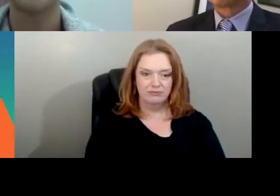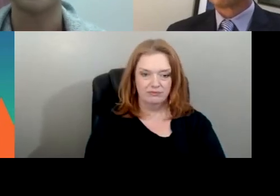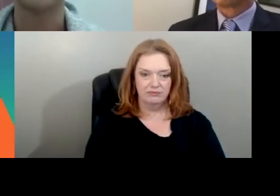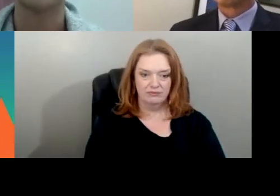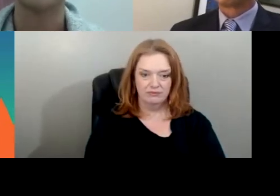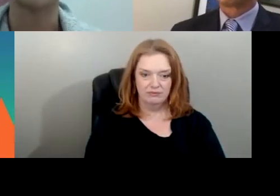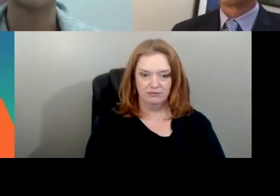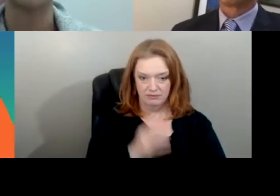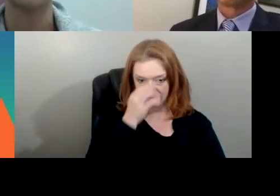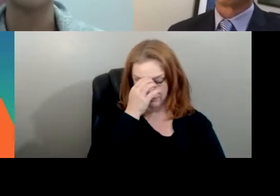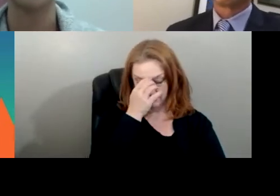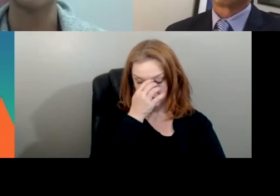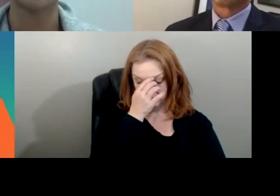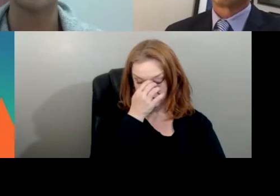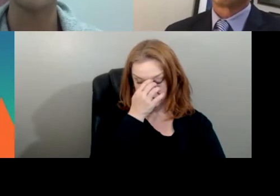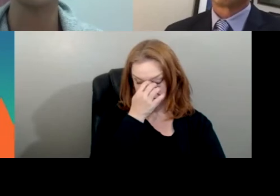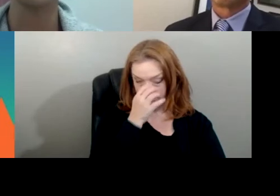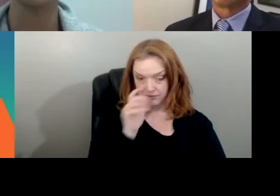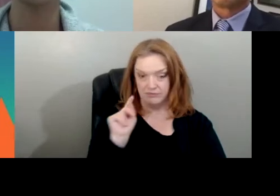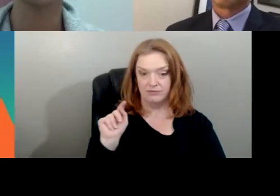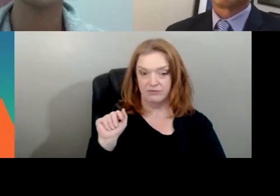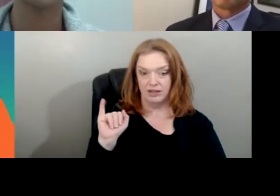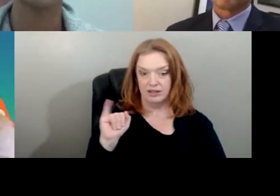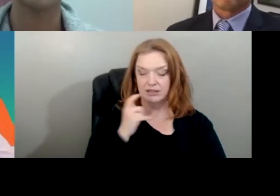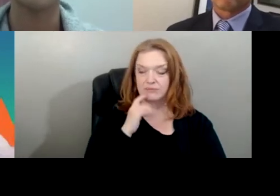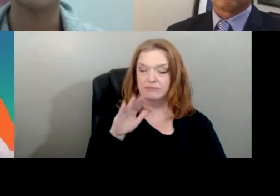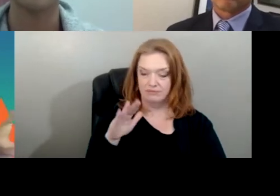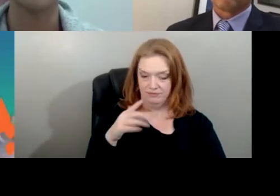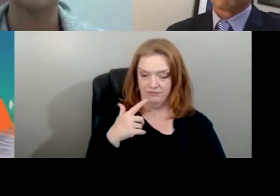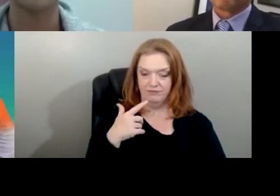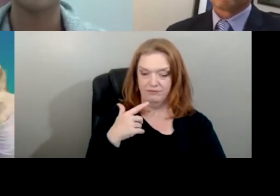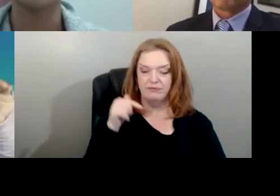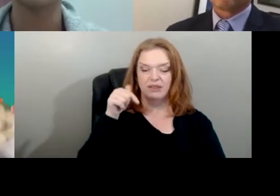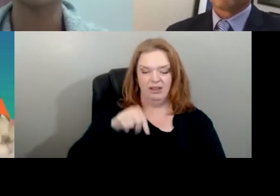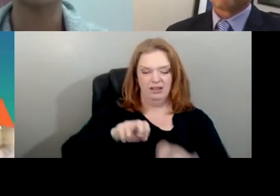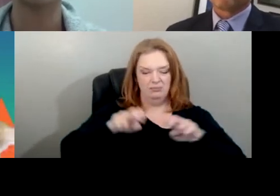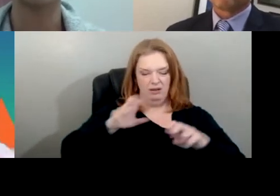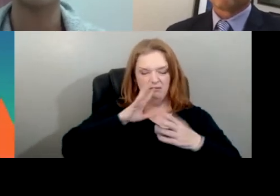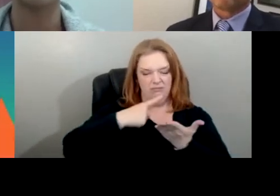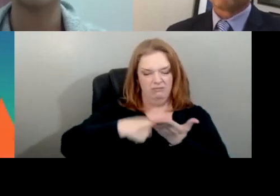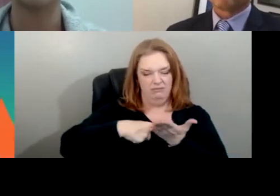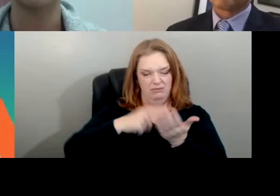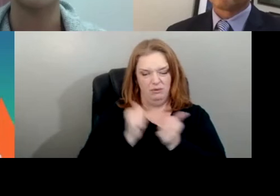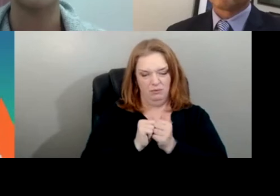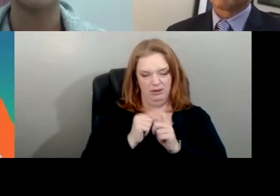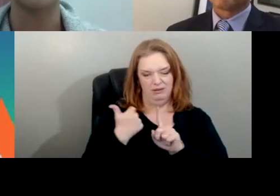even, let me recap that really quick too, because this is a sovereignty and jurisdiction panel.